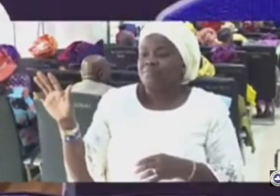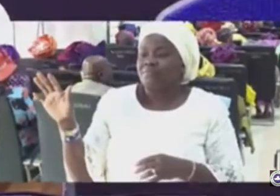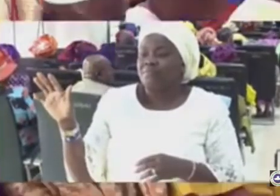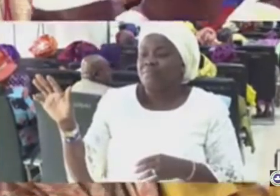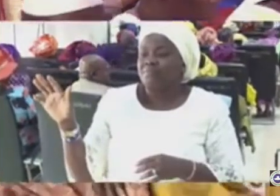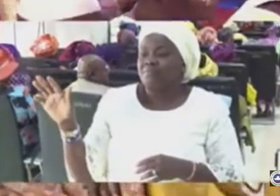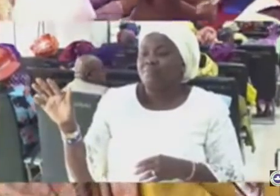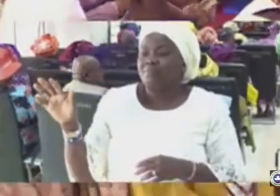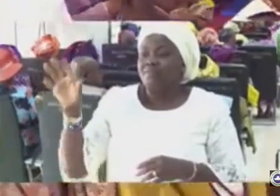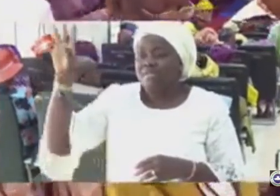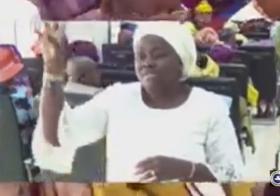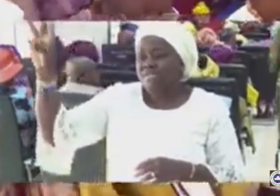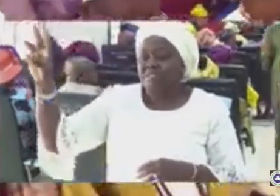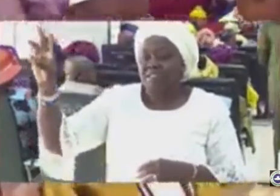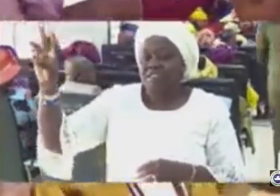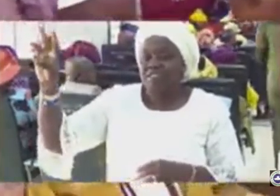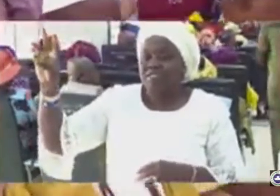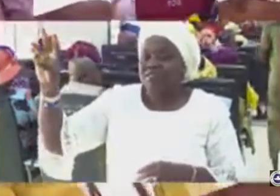6.